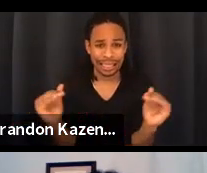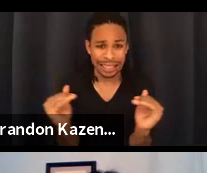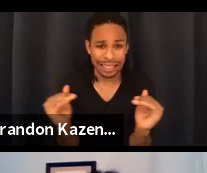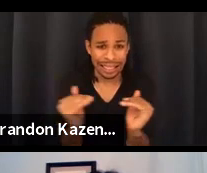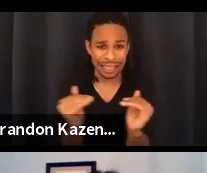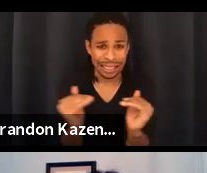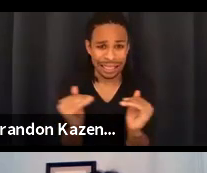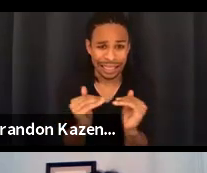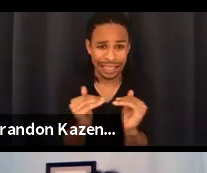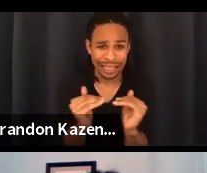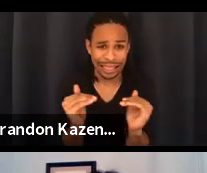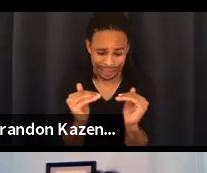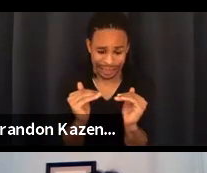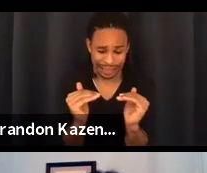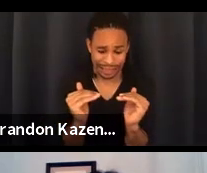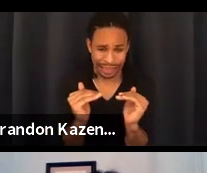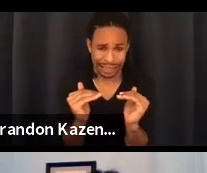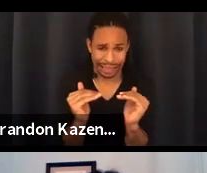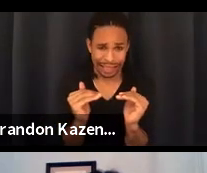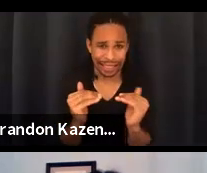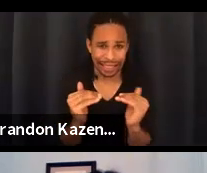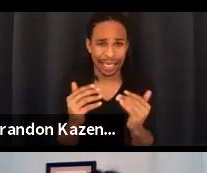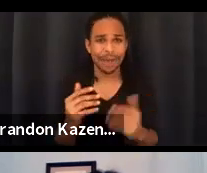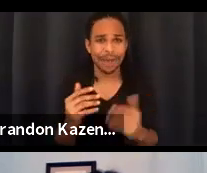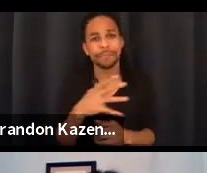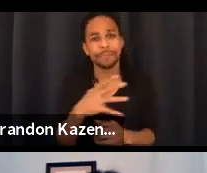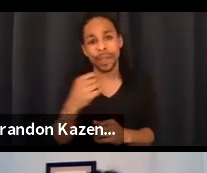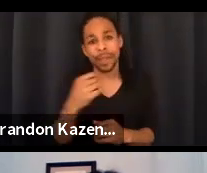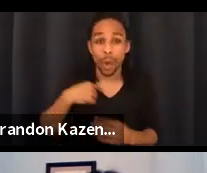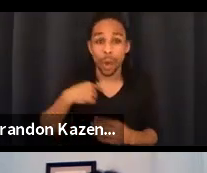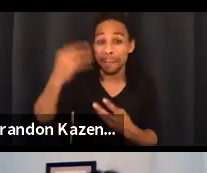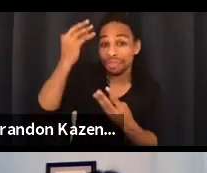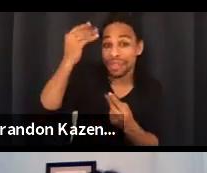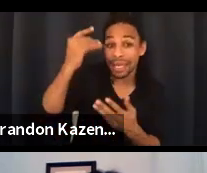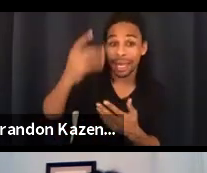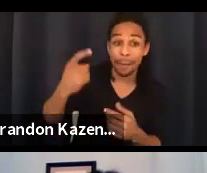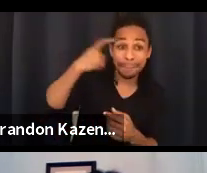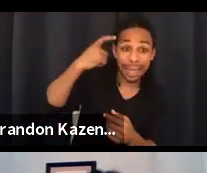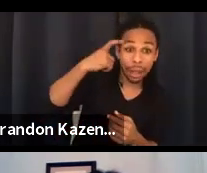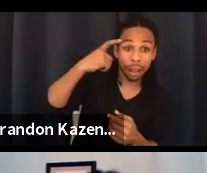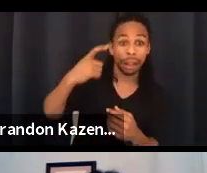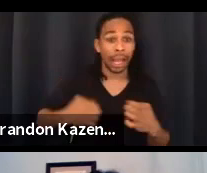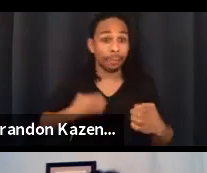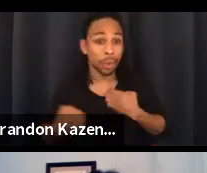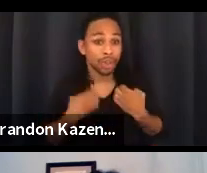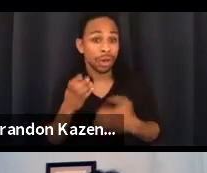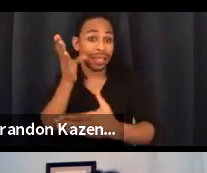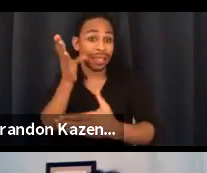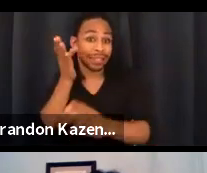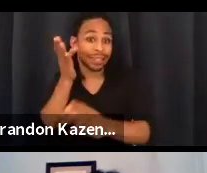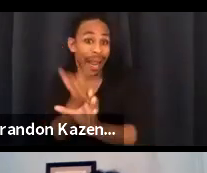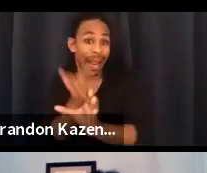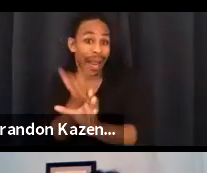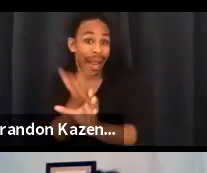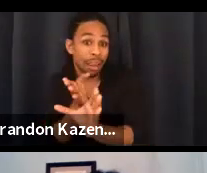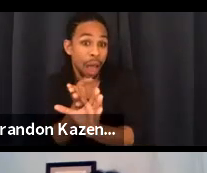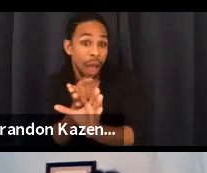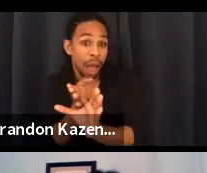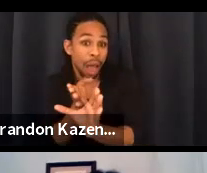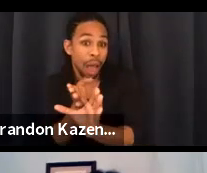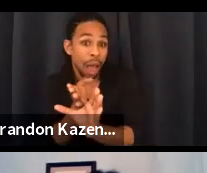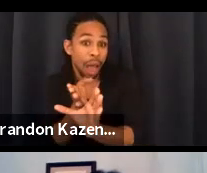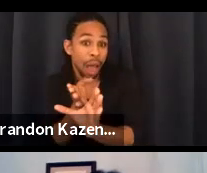to dancers in the industry, because then you just feel silenced. So that's kind of how it